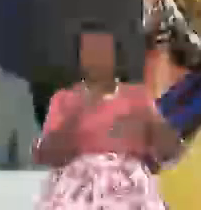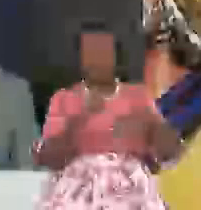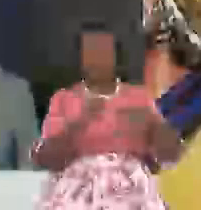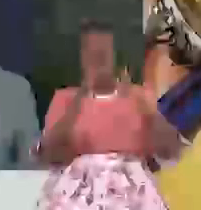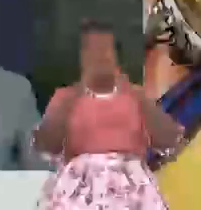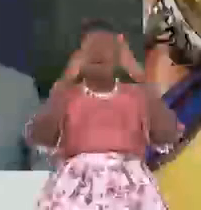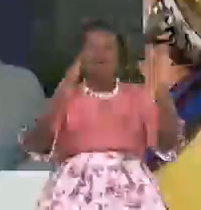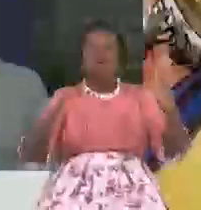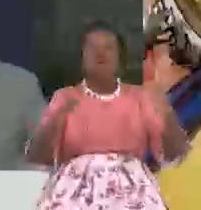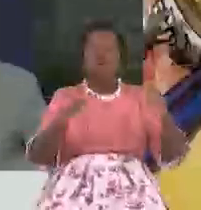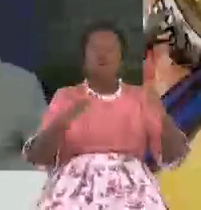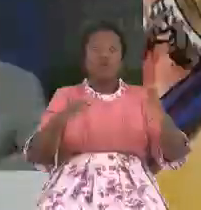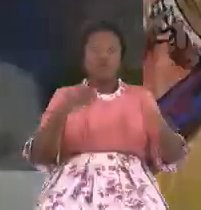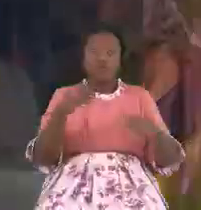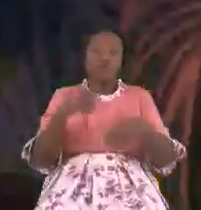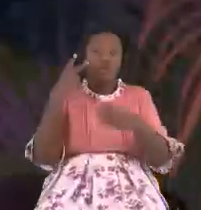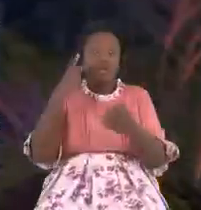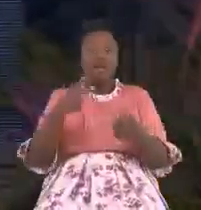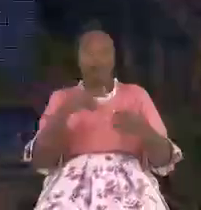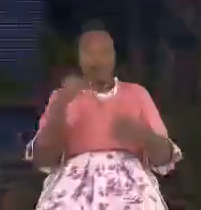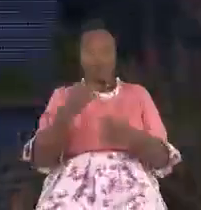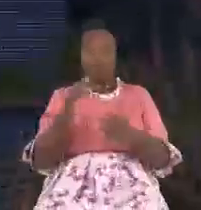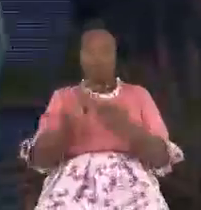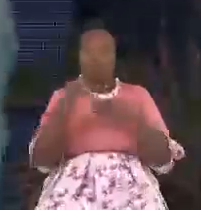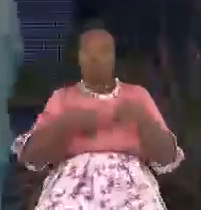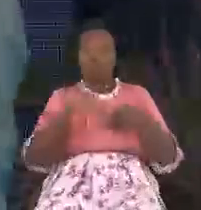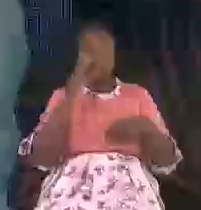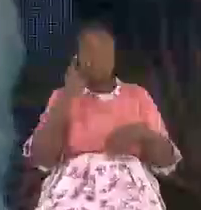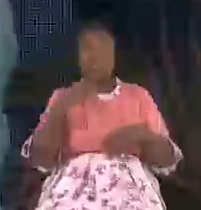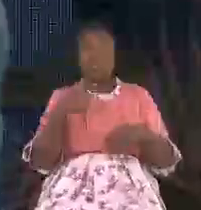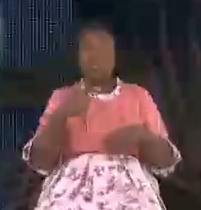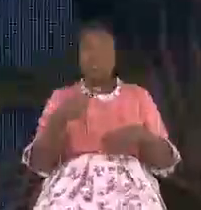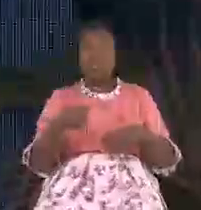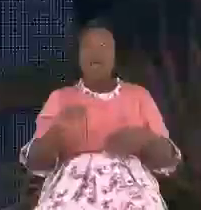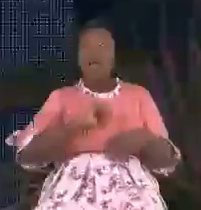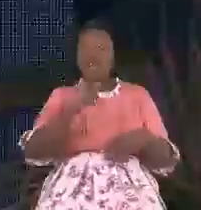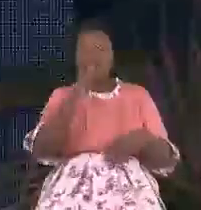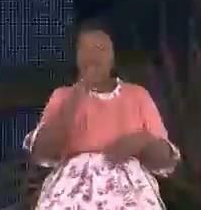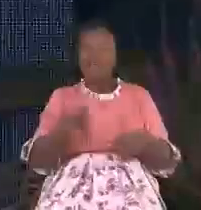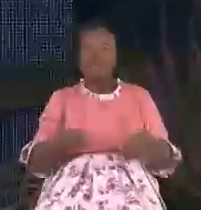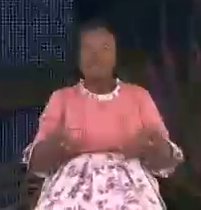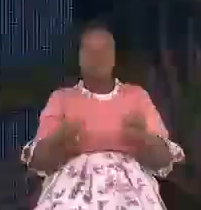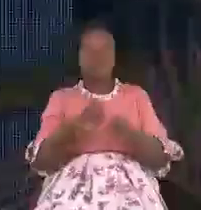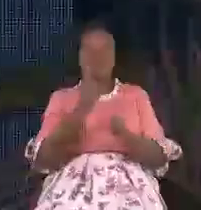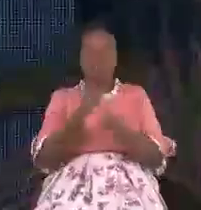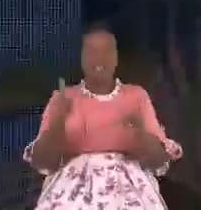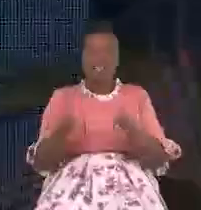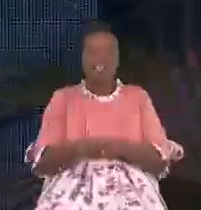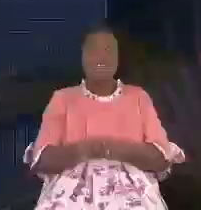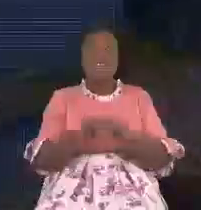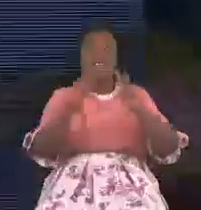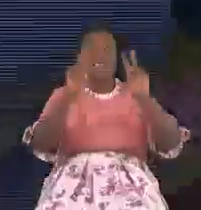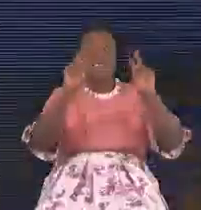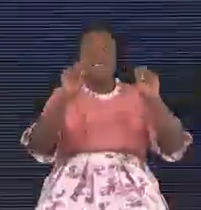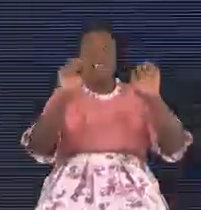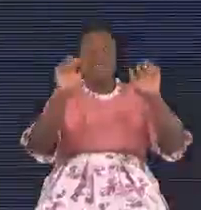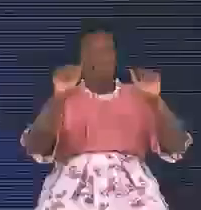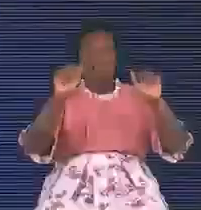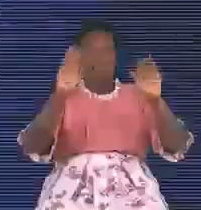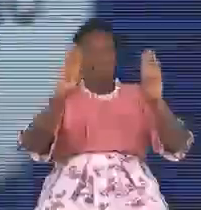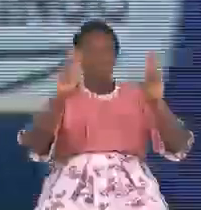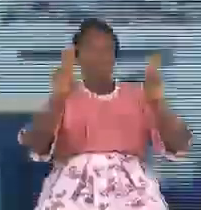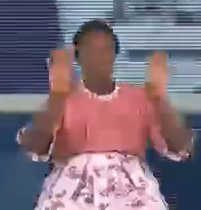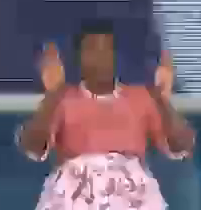pride you have been seen i am like cagney and no one else you have been